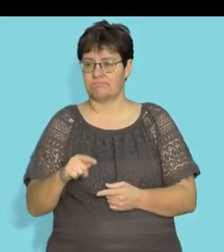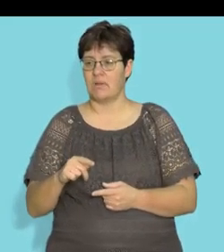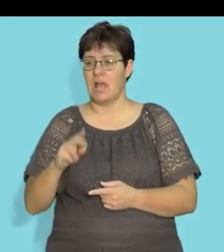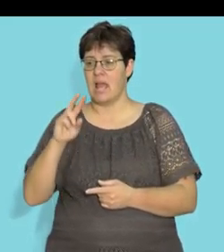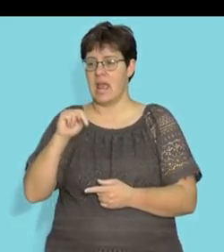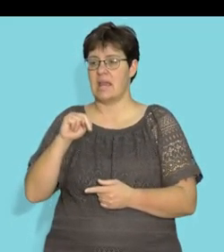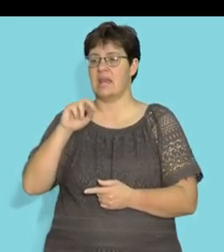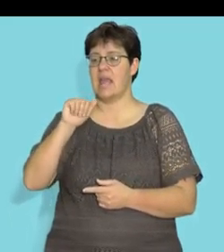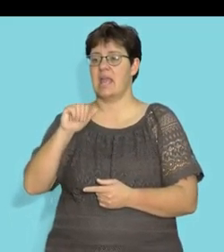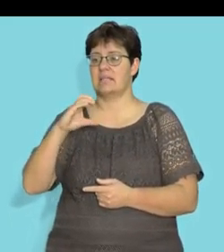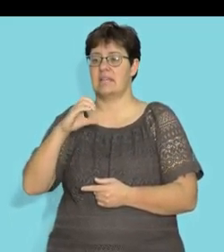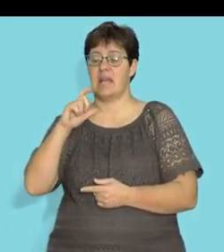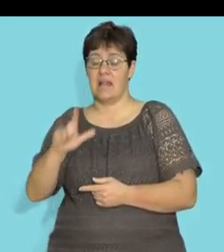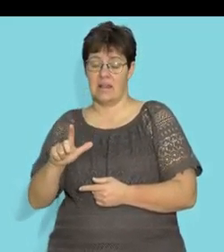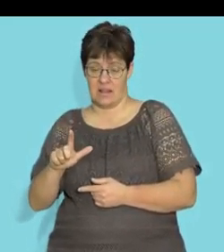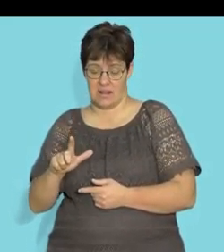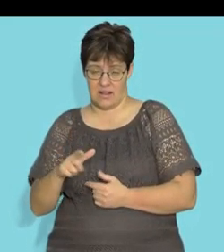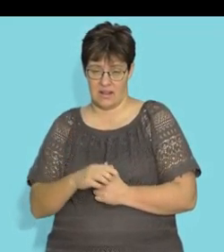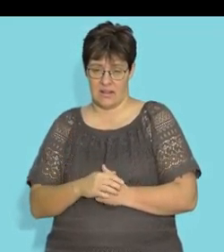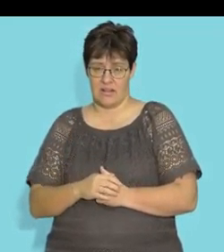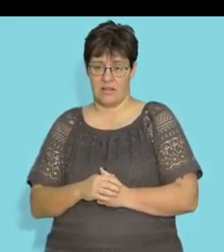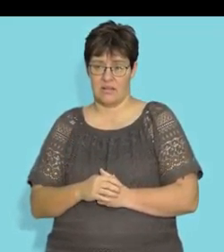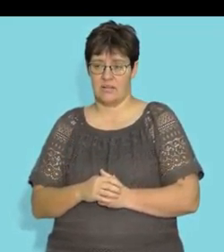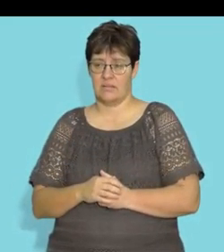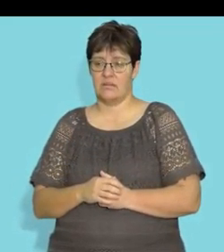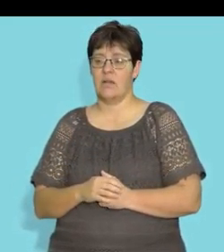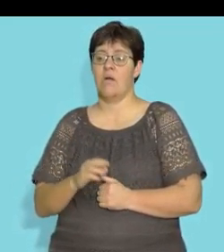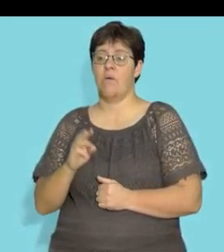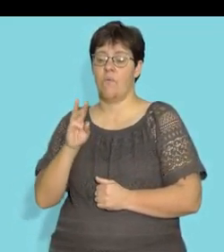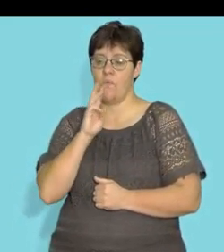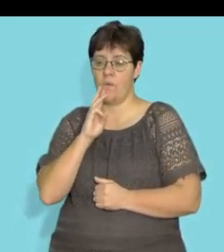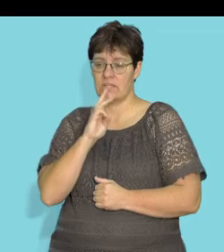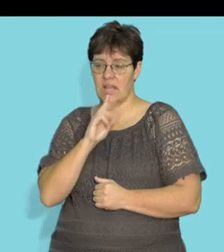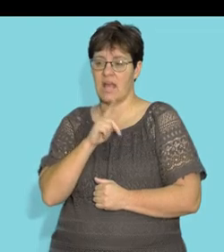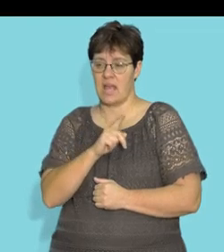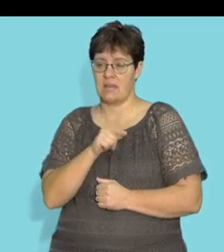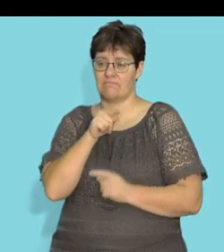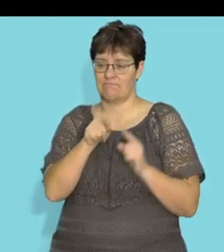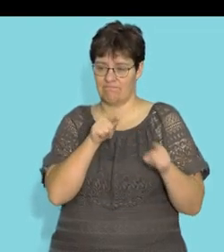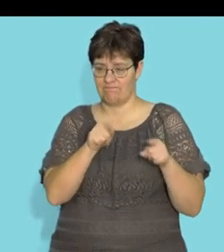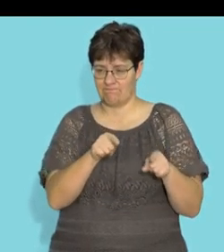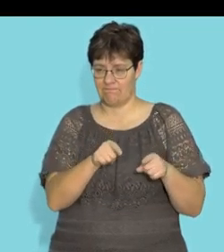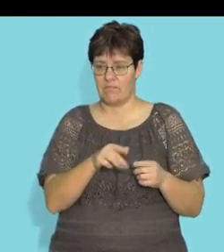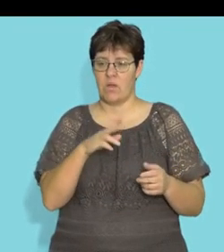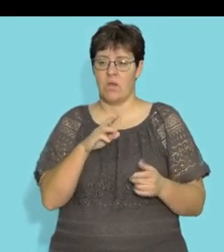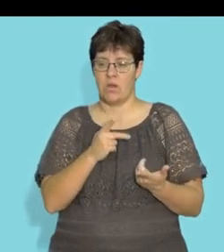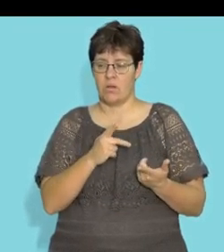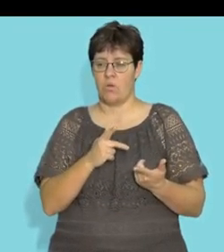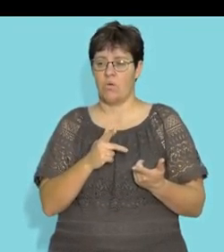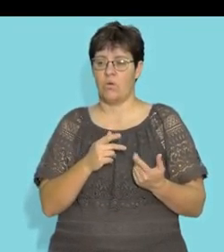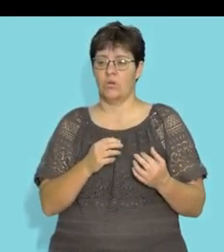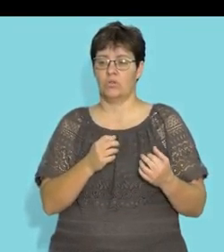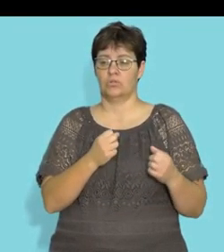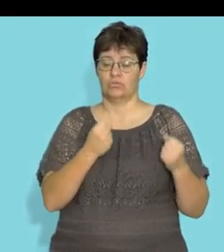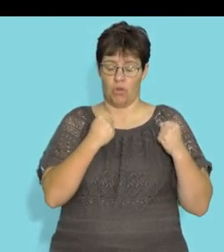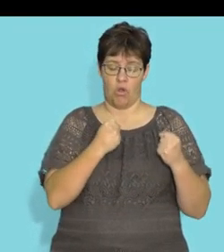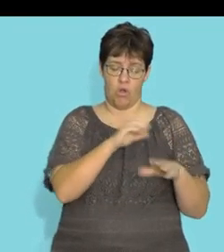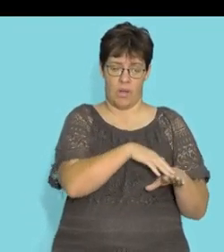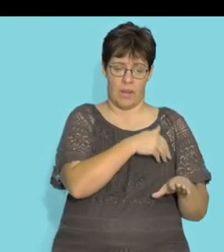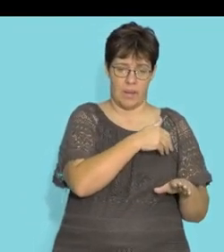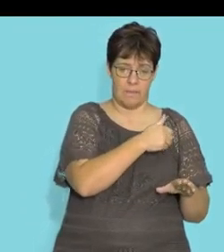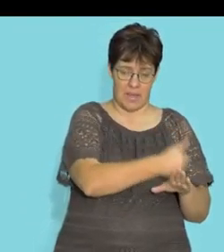weak conjugate acid for this reaction, and my